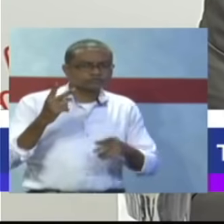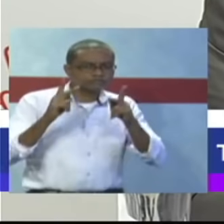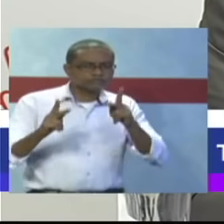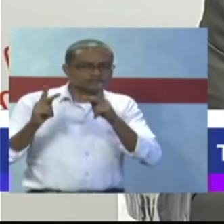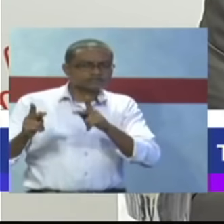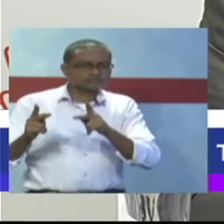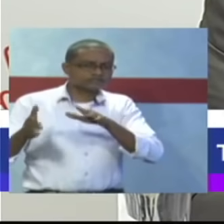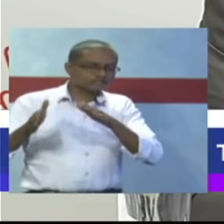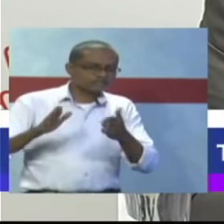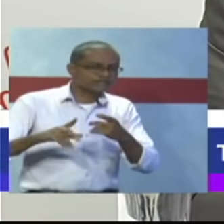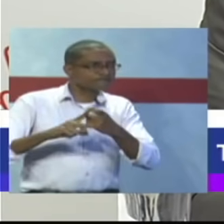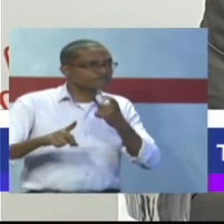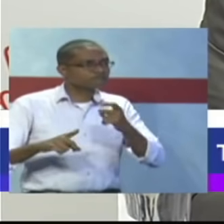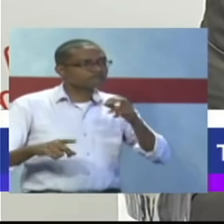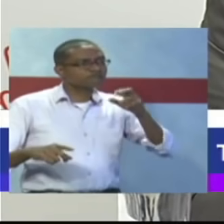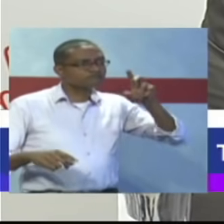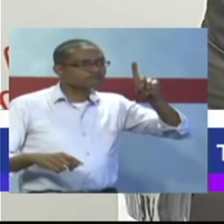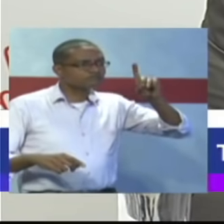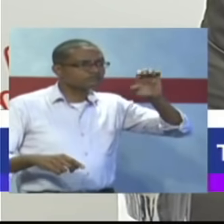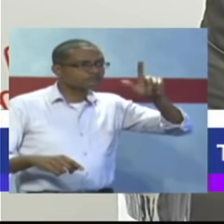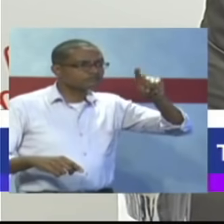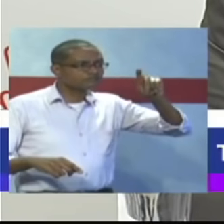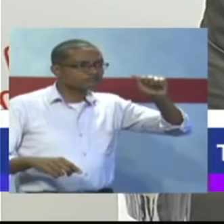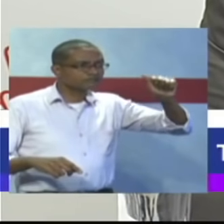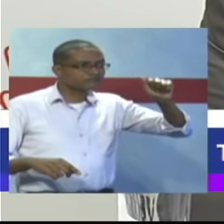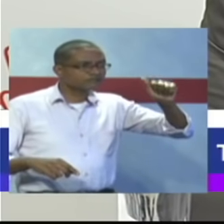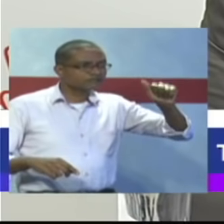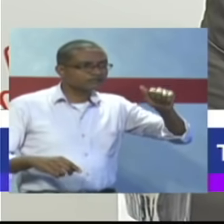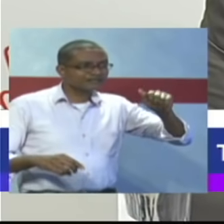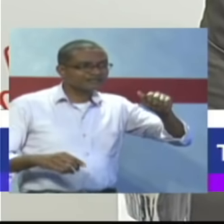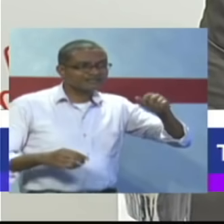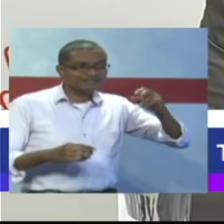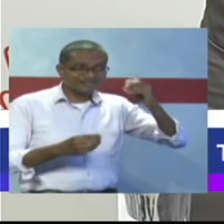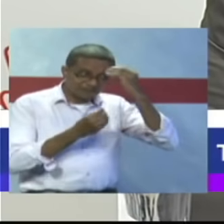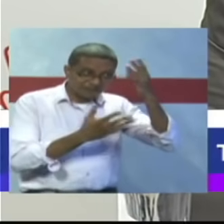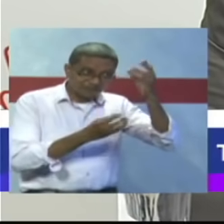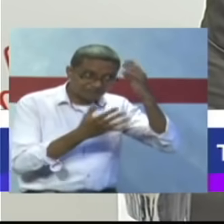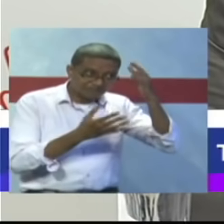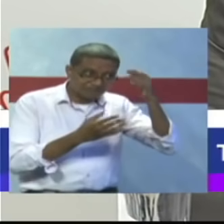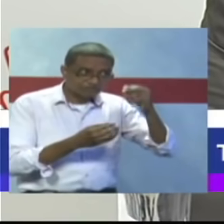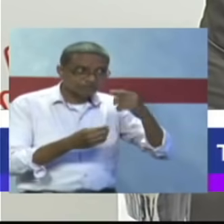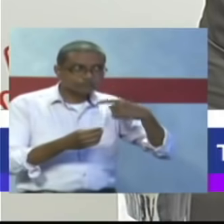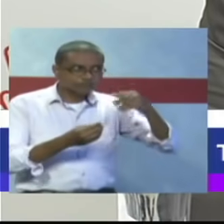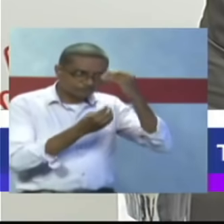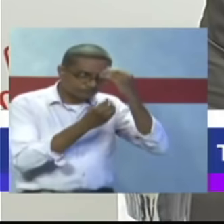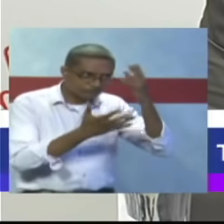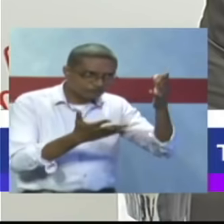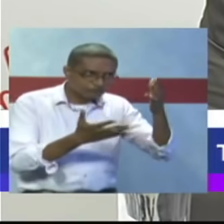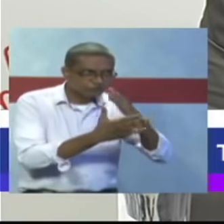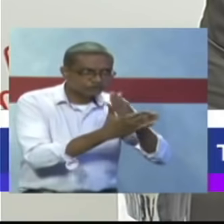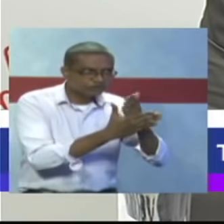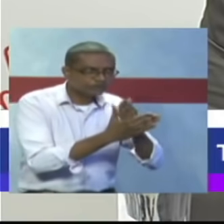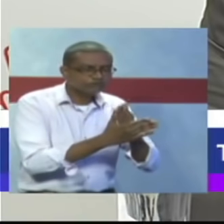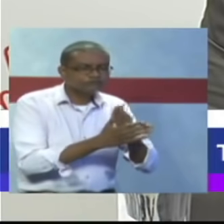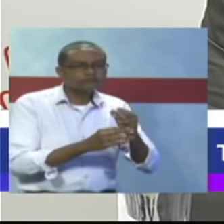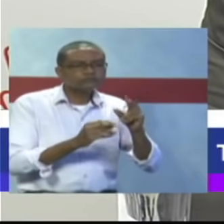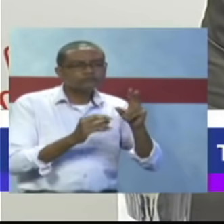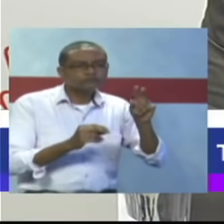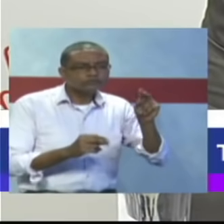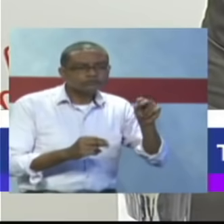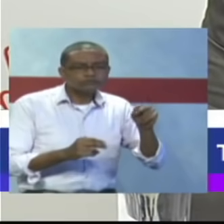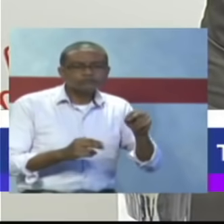deaths and the individual vaccine status, which we are not going to speak about at this point in time because of the small numbers